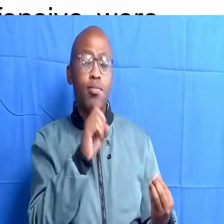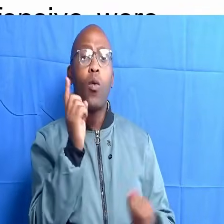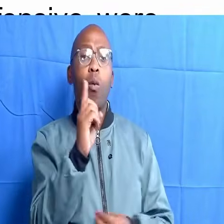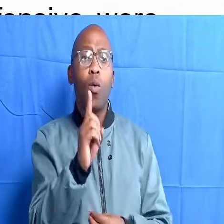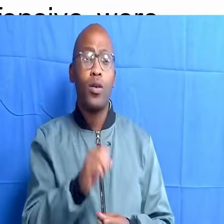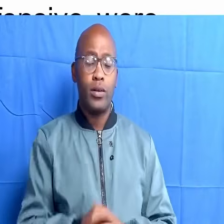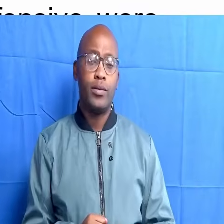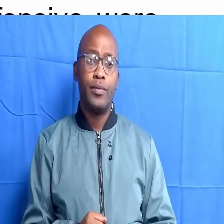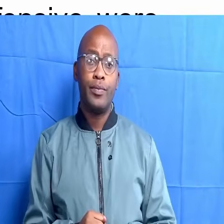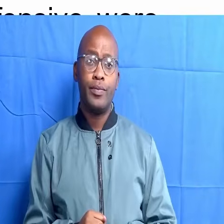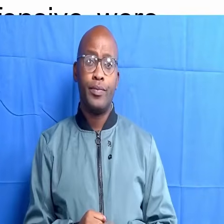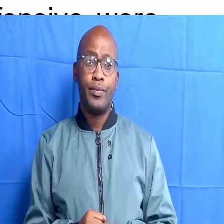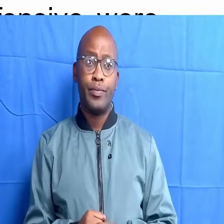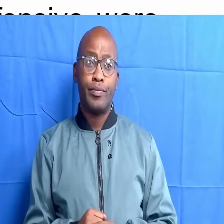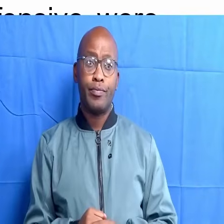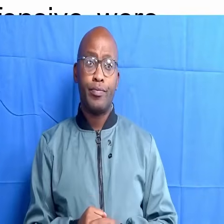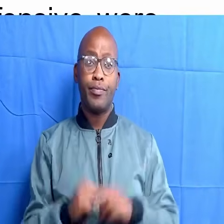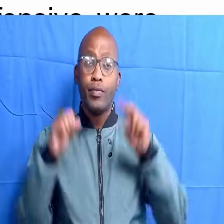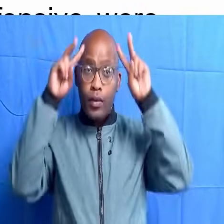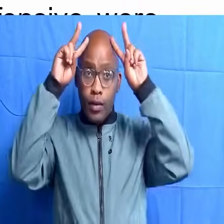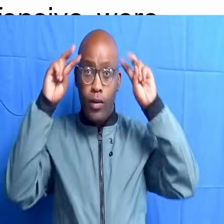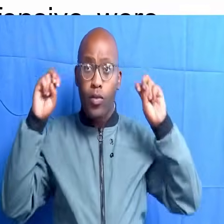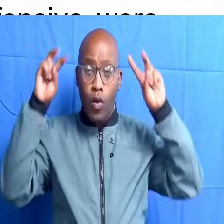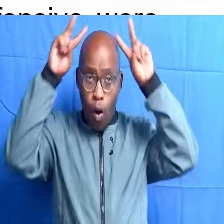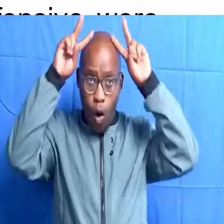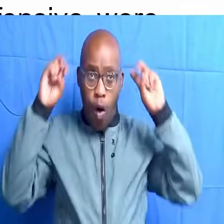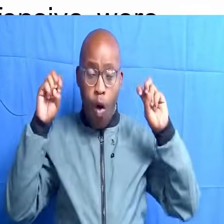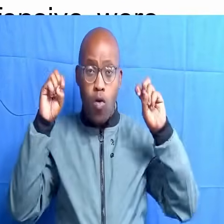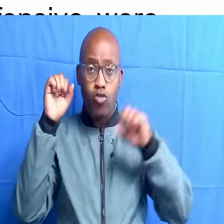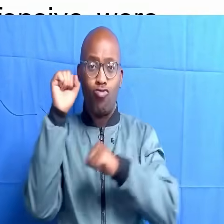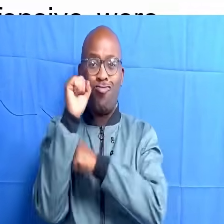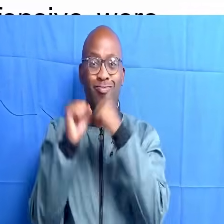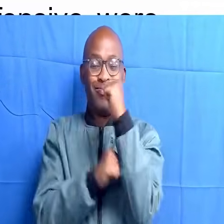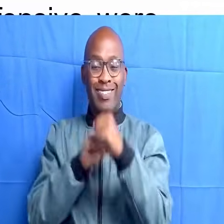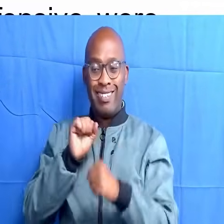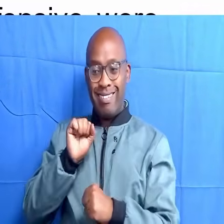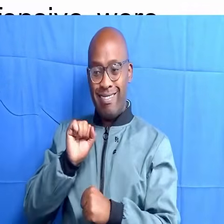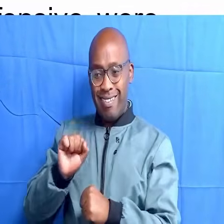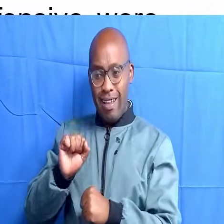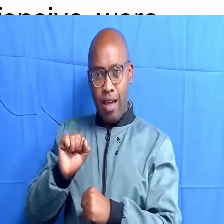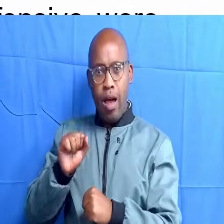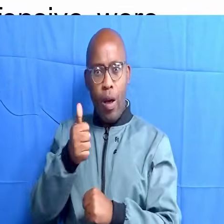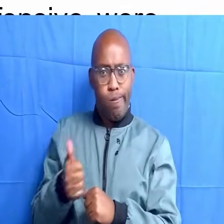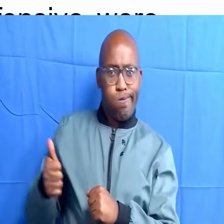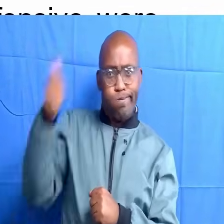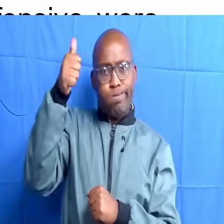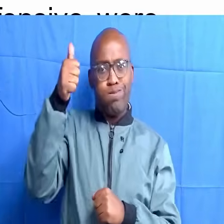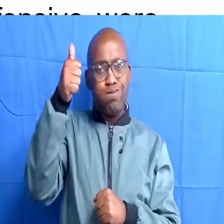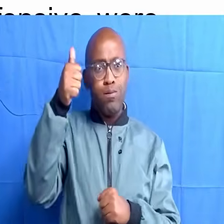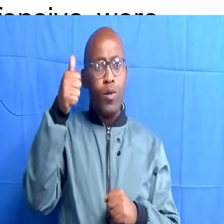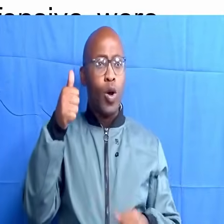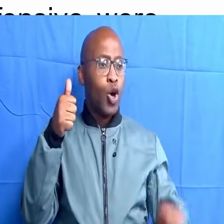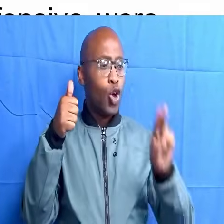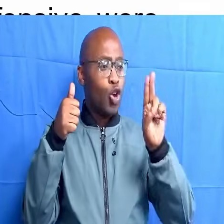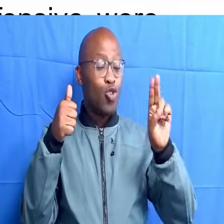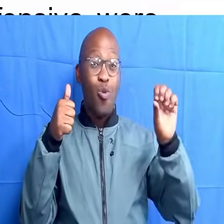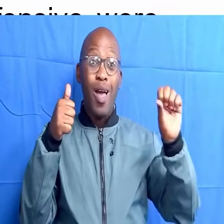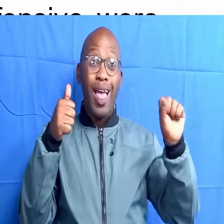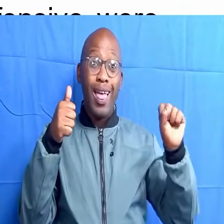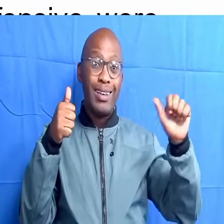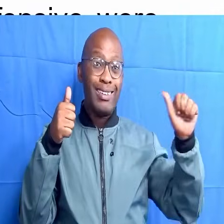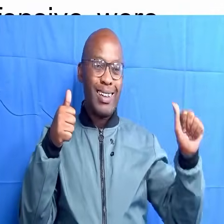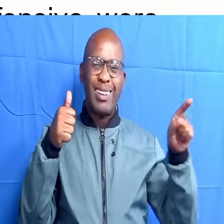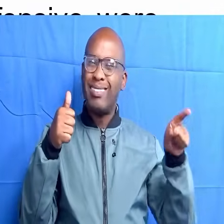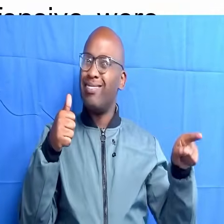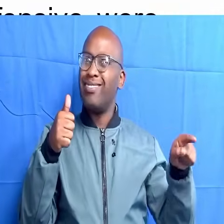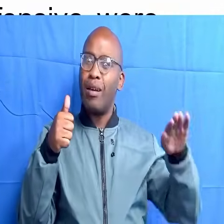that the Viet Cong strategies made US strategies ineffective to a great extent. And now